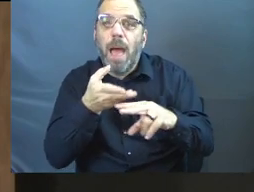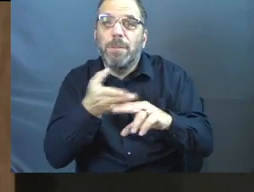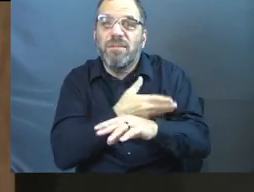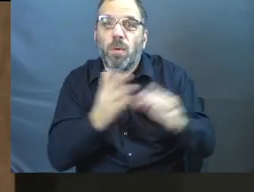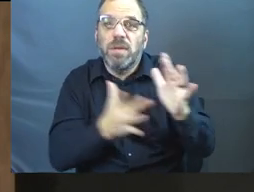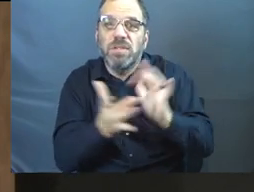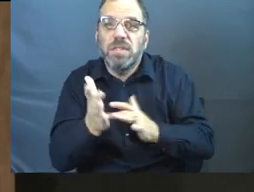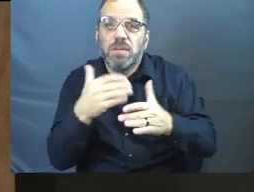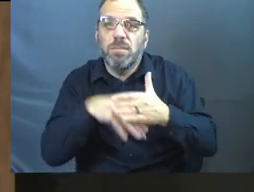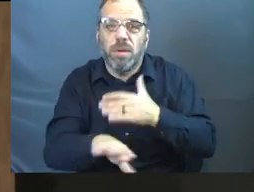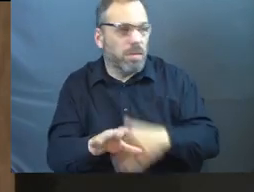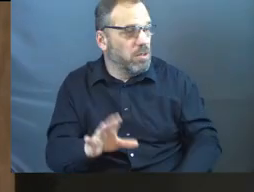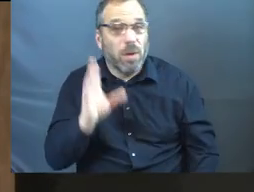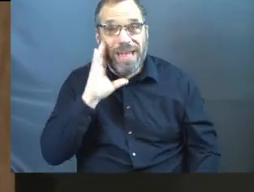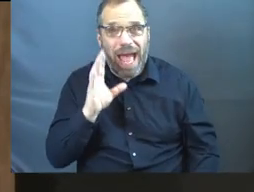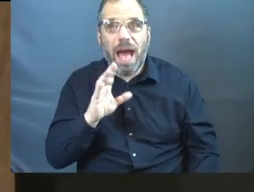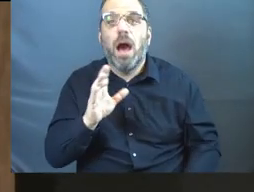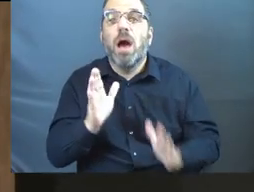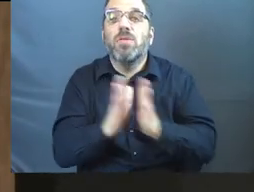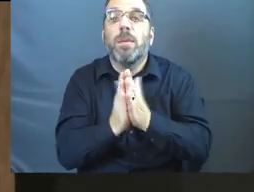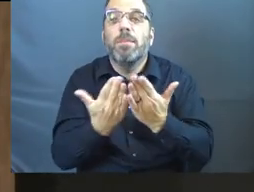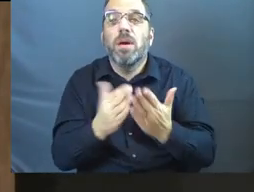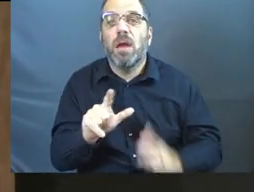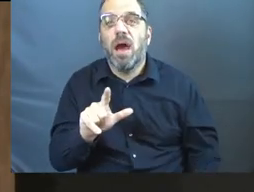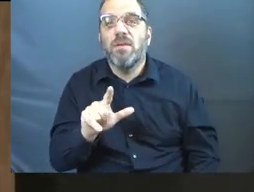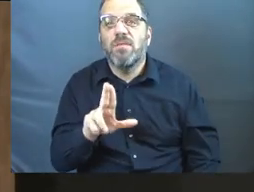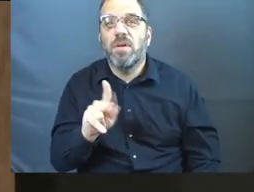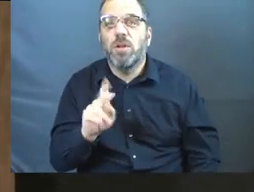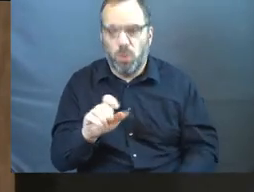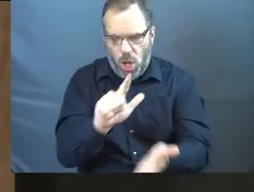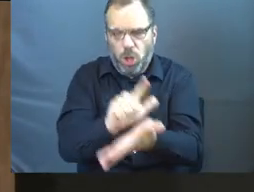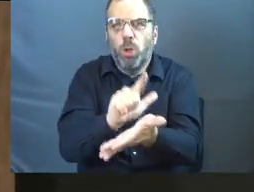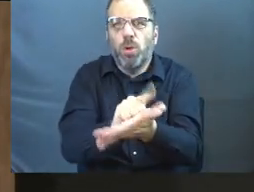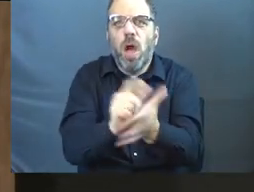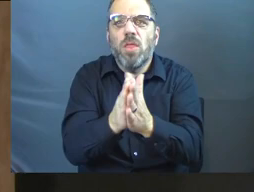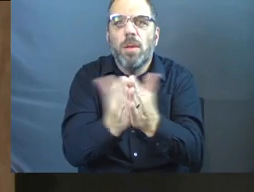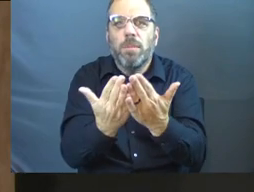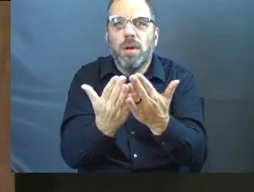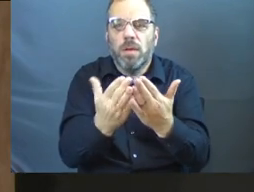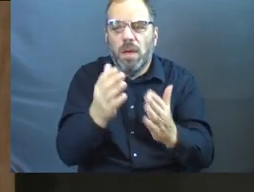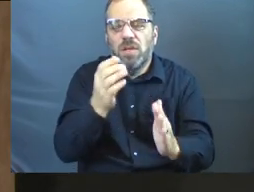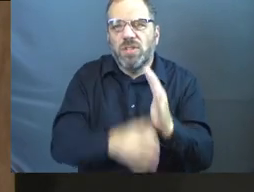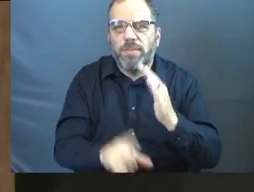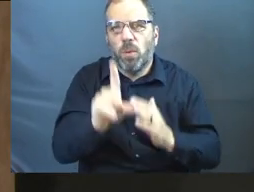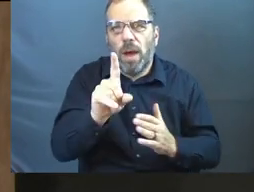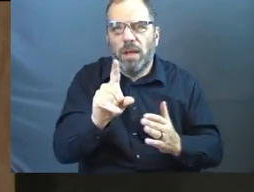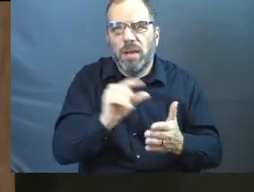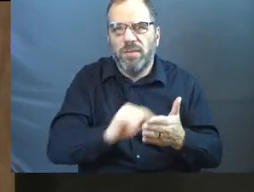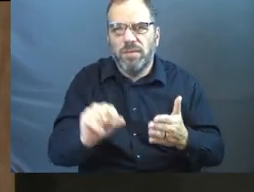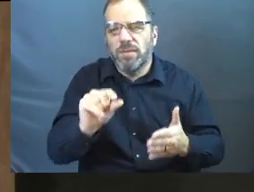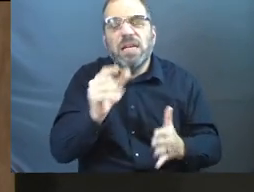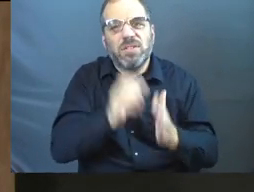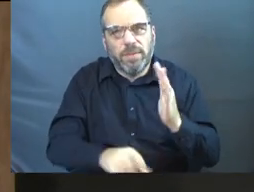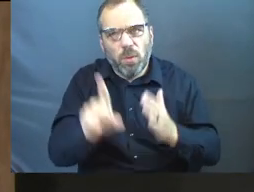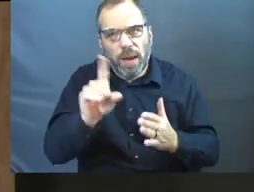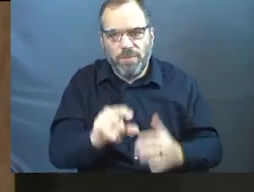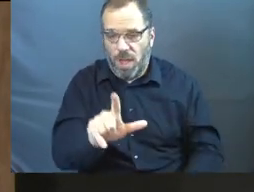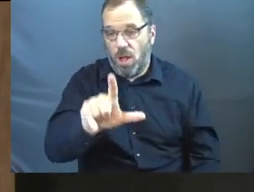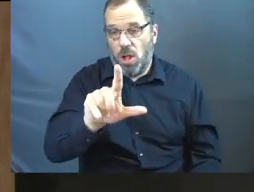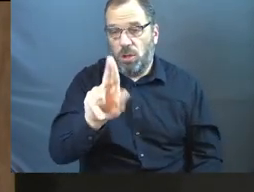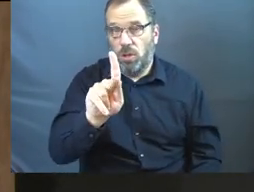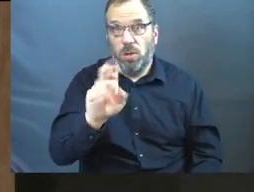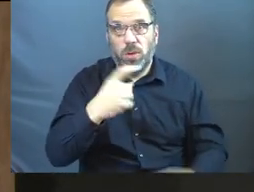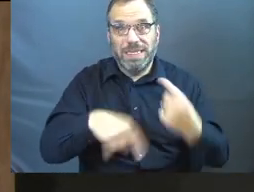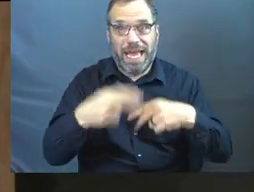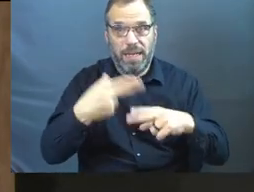the birth of Jesus. And just so you know, we're going to be walking through the book of Luke a lot, Luke 1 and 2. So if you've got your Bibles on your phones, or you have your actual Bible, you can